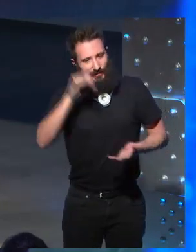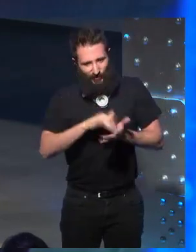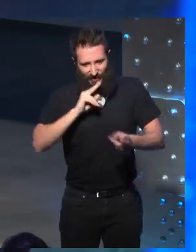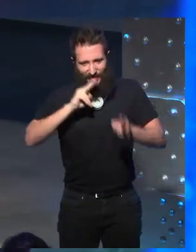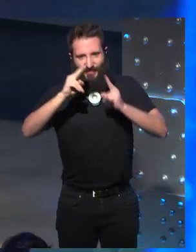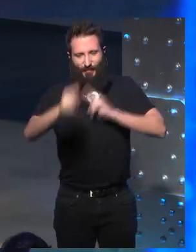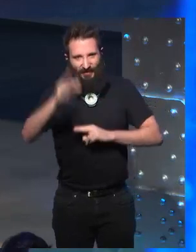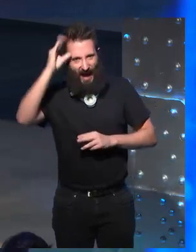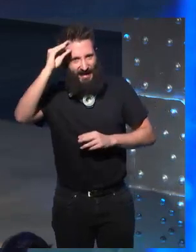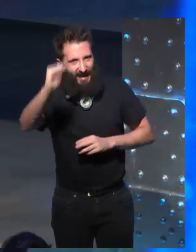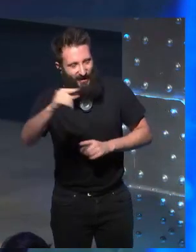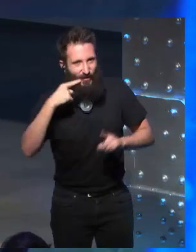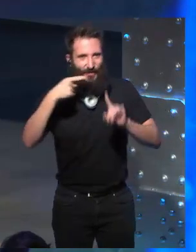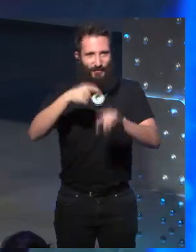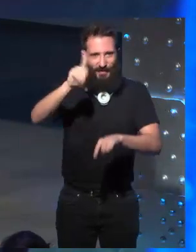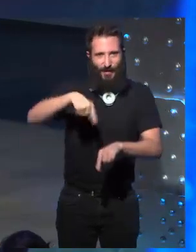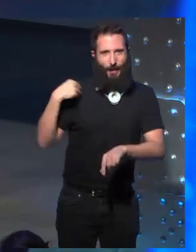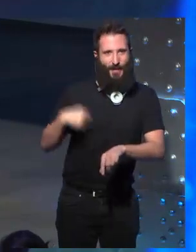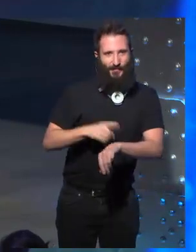but